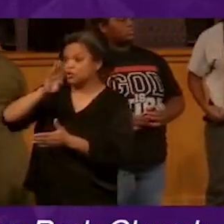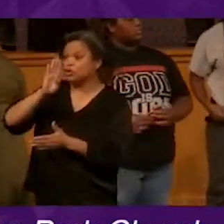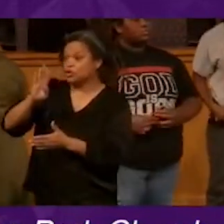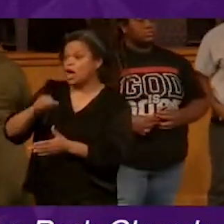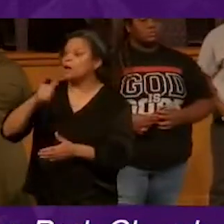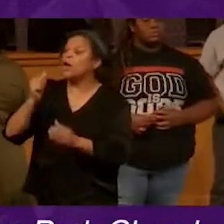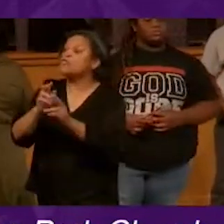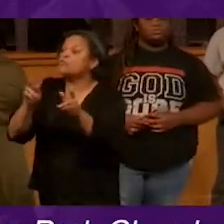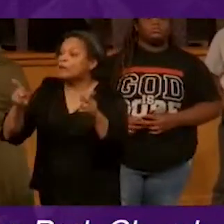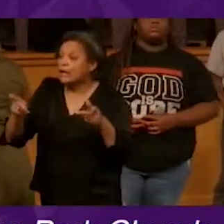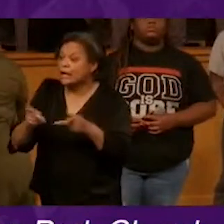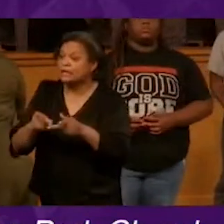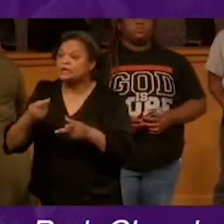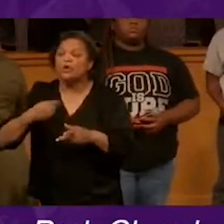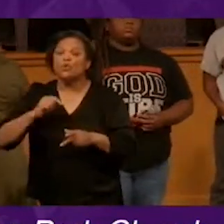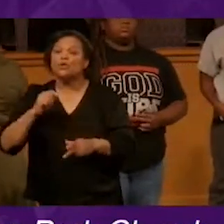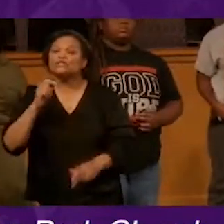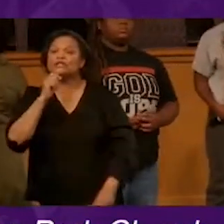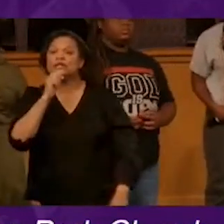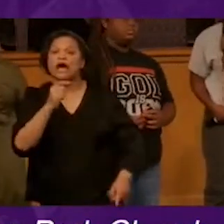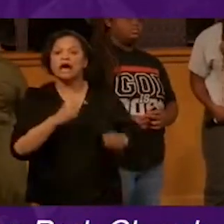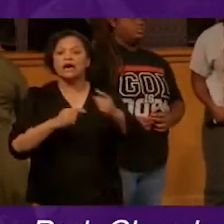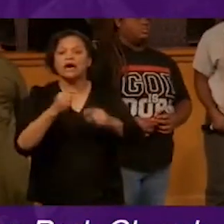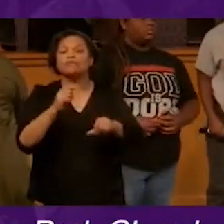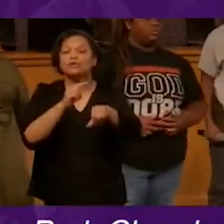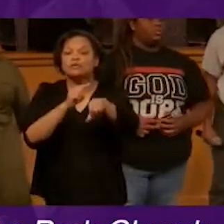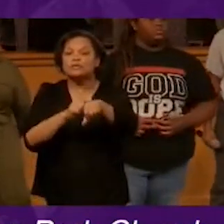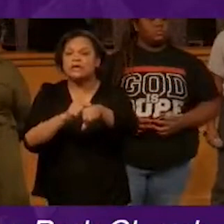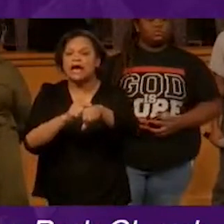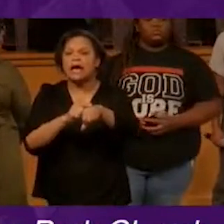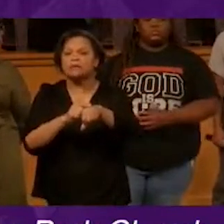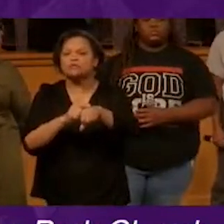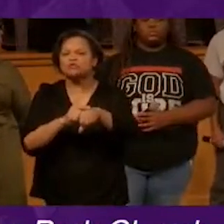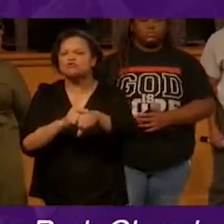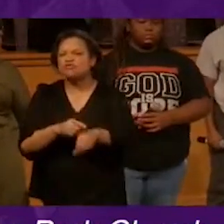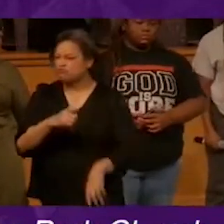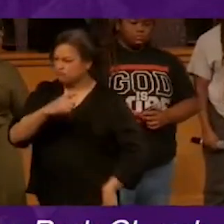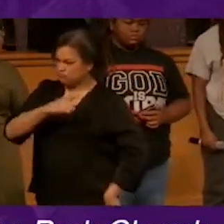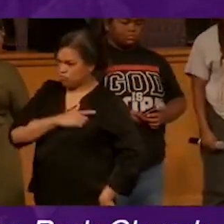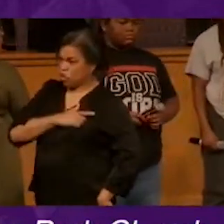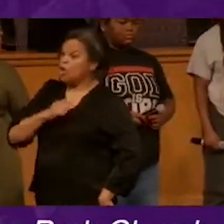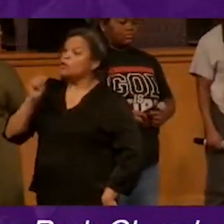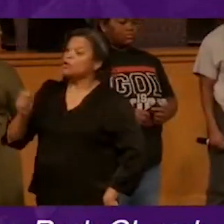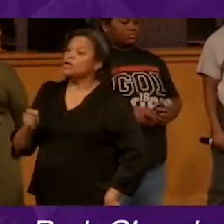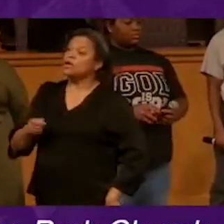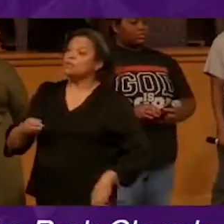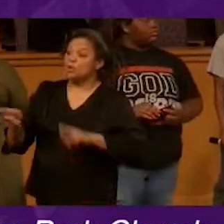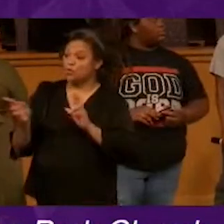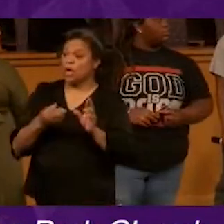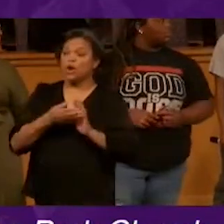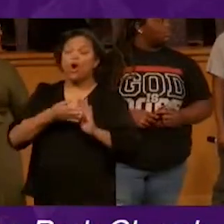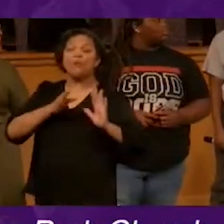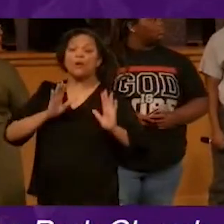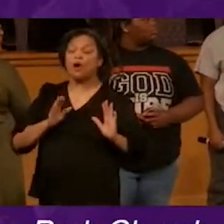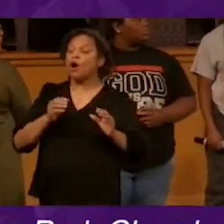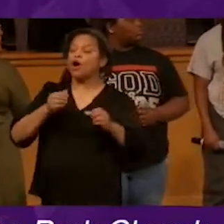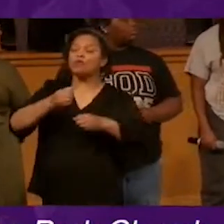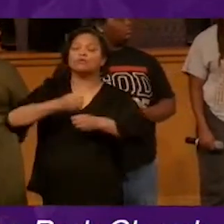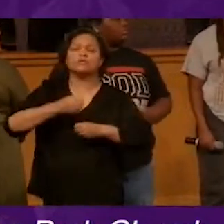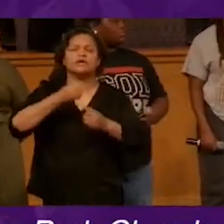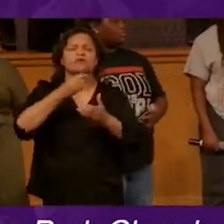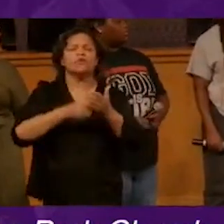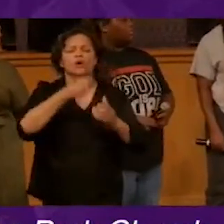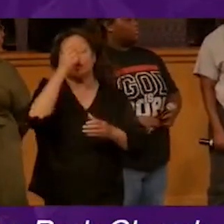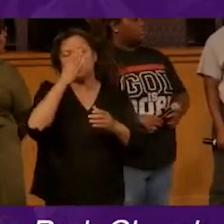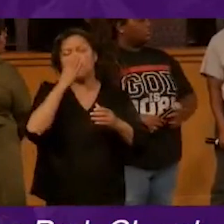the other places. So we should not come to these moments casually. We ought to be ready to open up our hearts and receive what the power of God